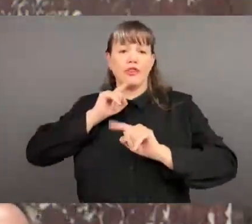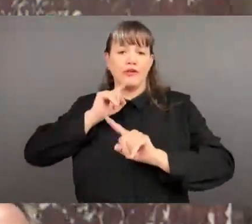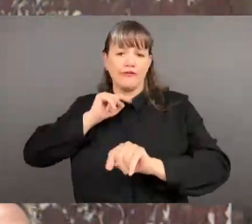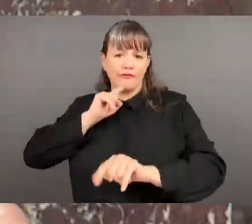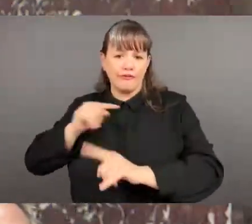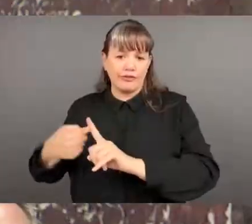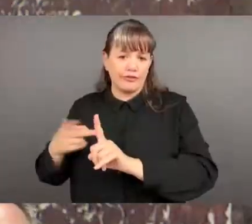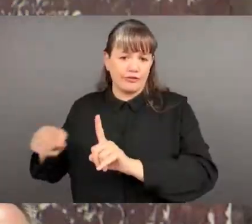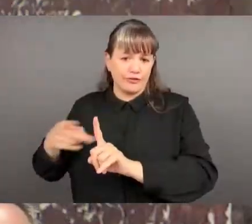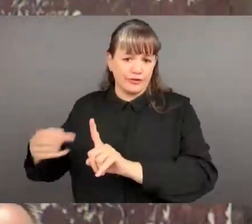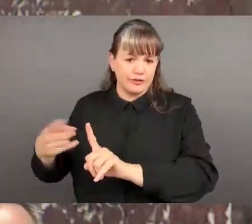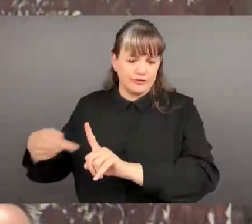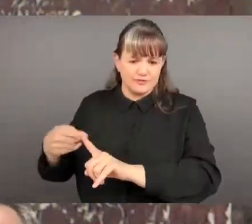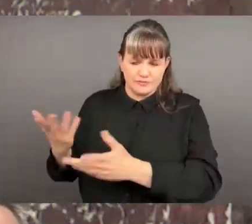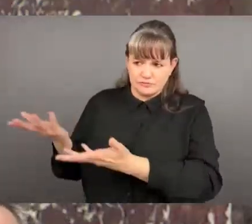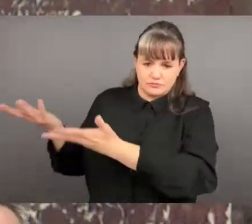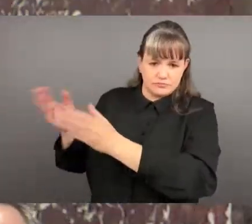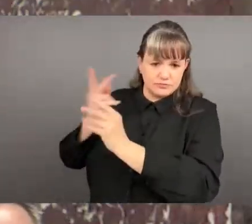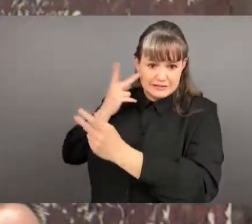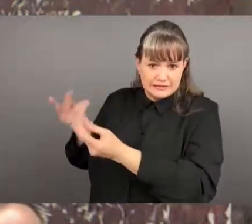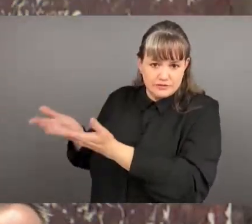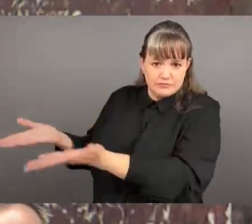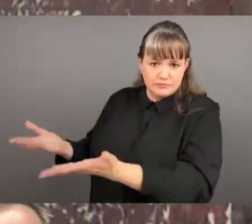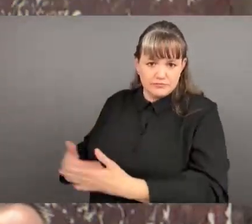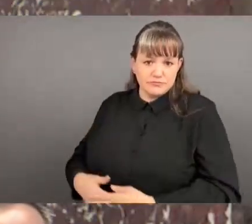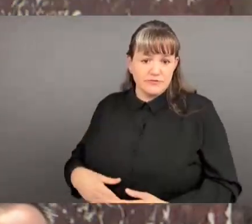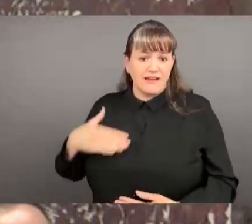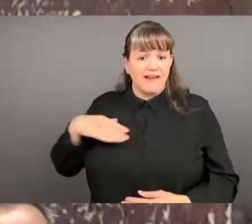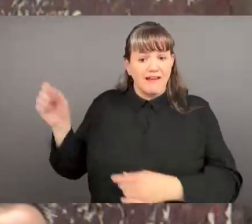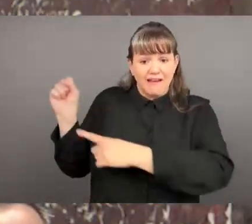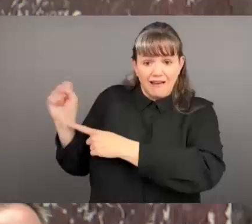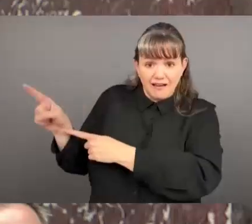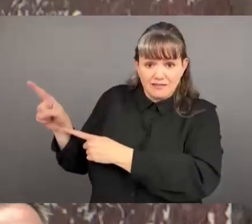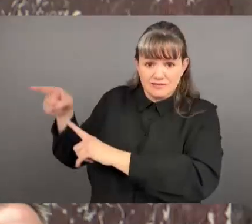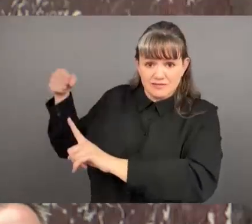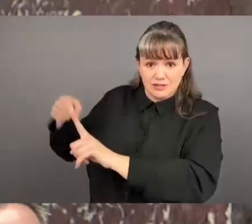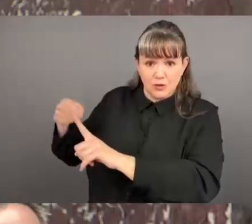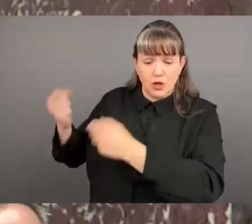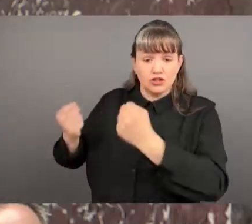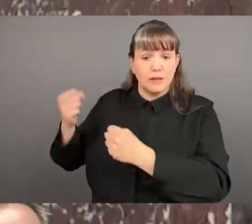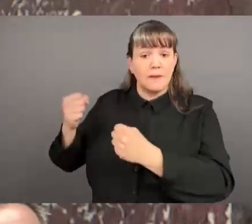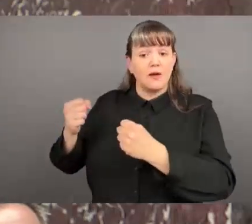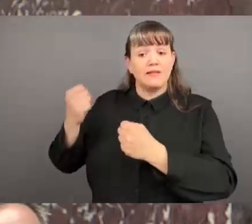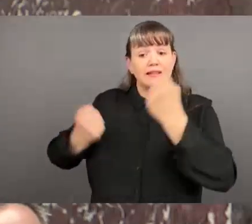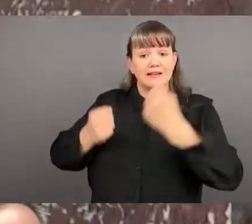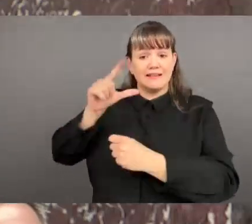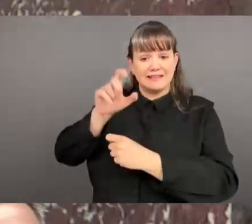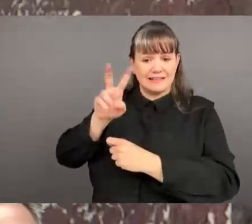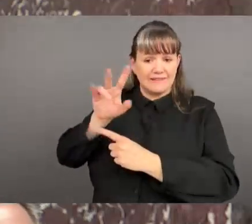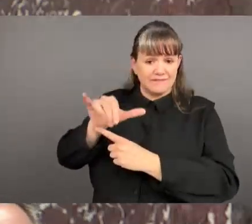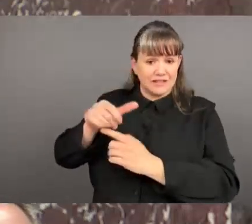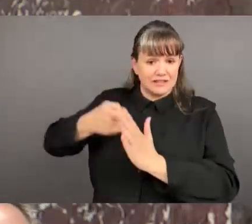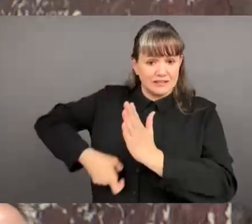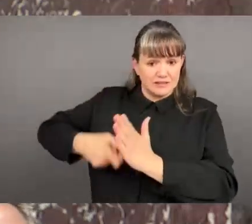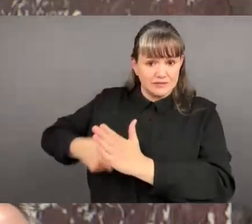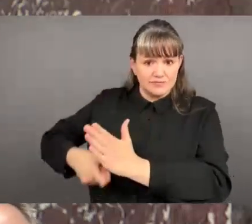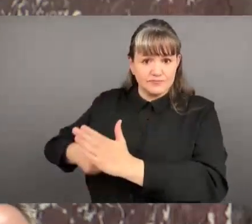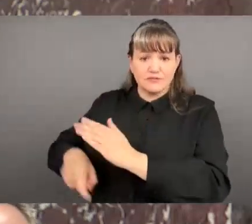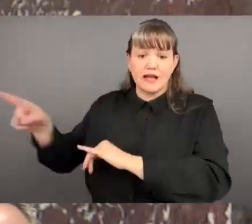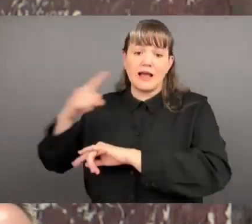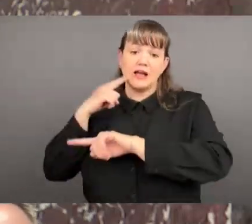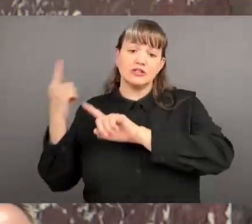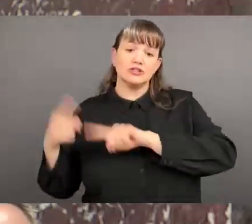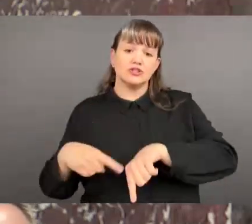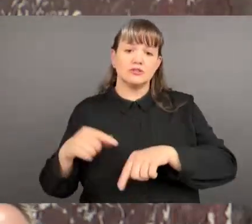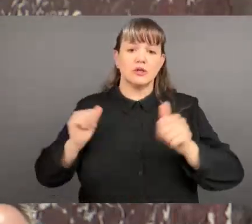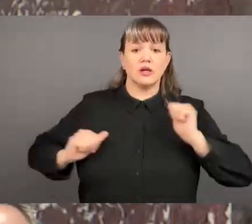We ask a question about vehicle levies, and we get a Fred Astaire performance over there. Not 3 times, and he